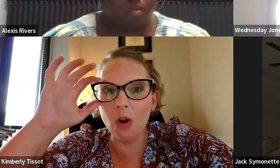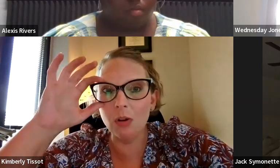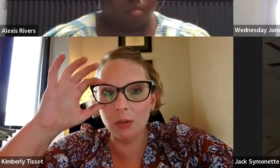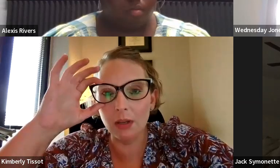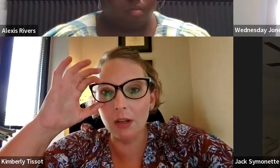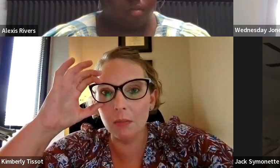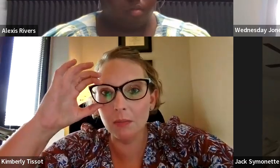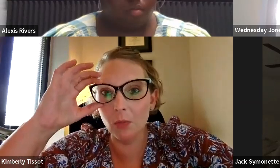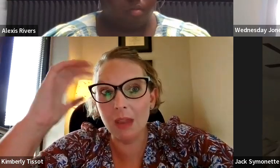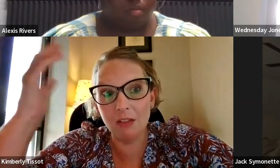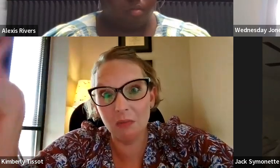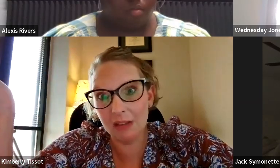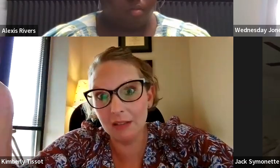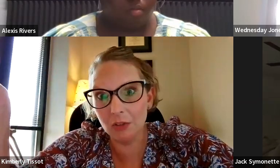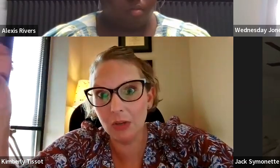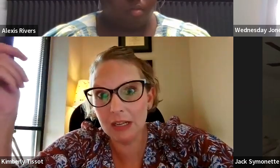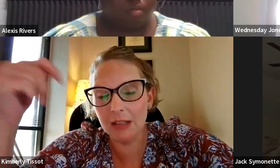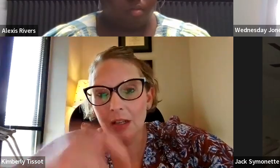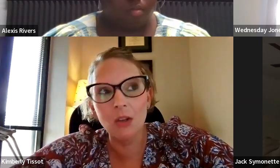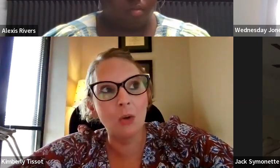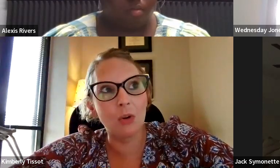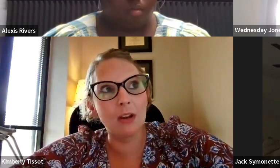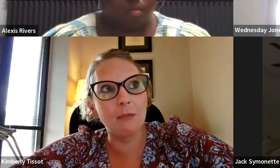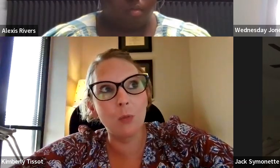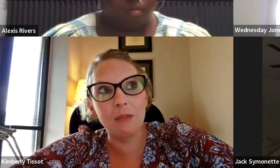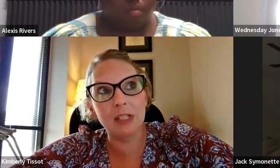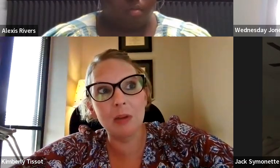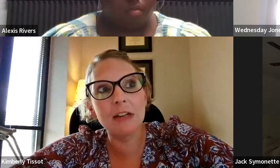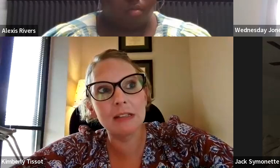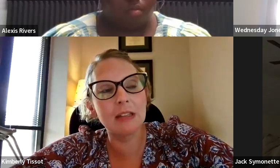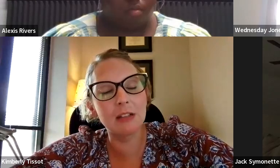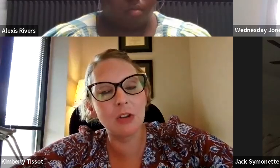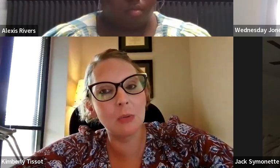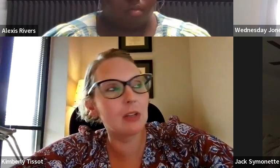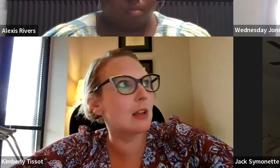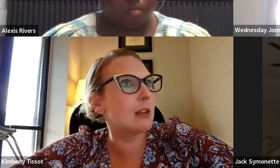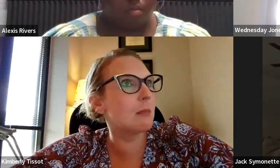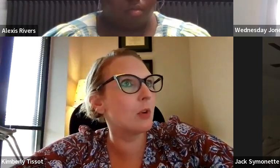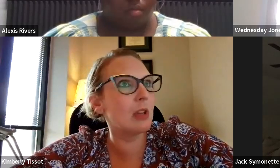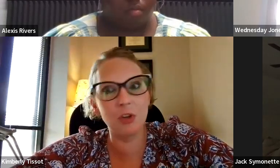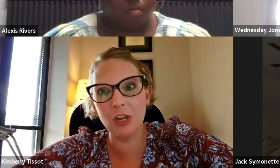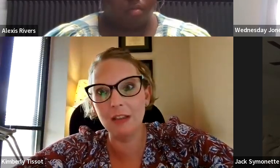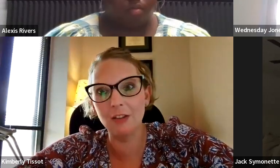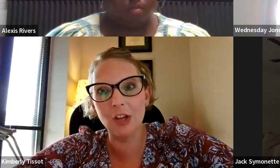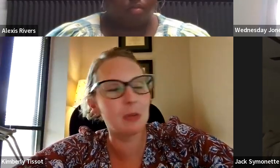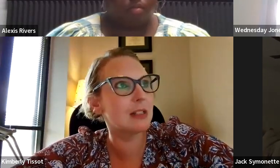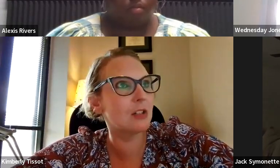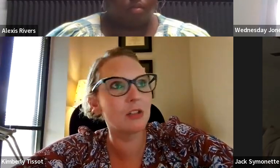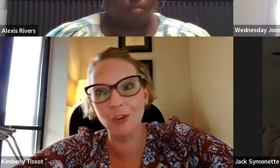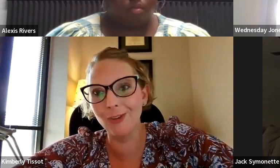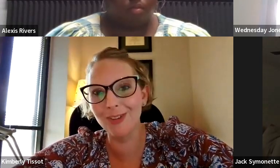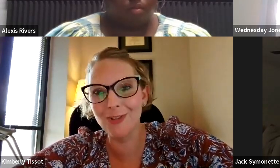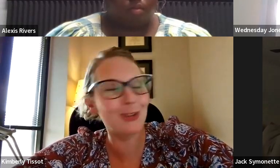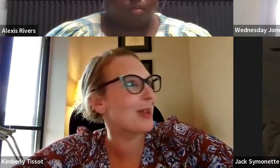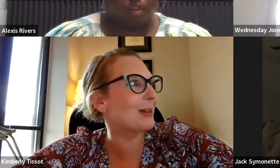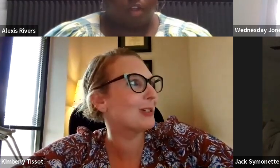how wrong we may have been treated or we've experienced things. So I really, really appreciate that, Jack, because I just